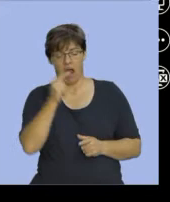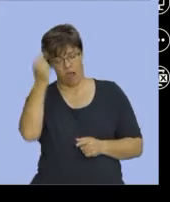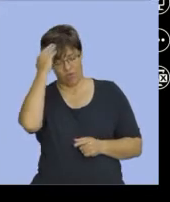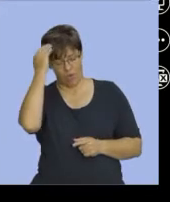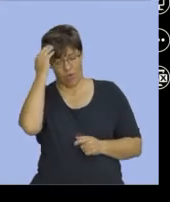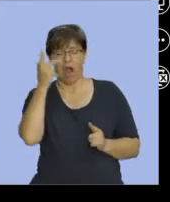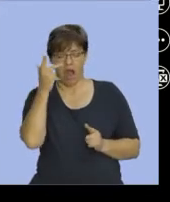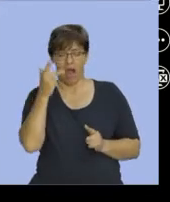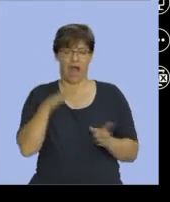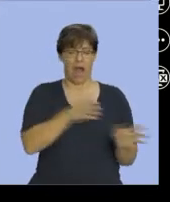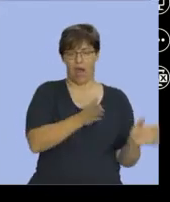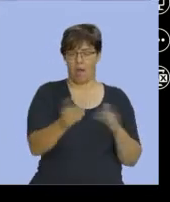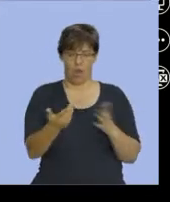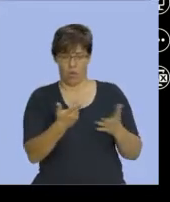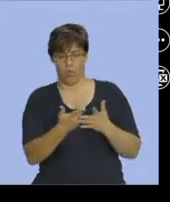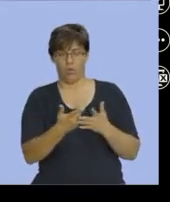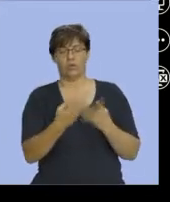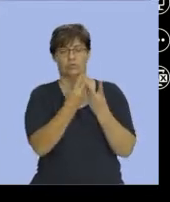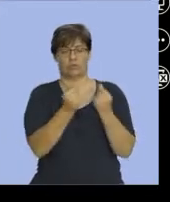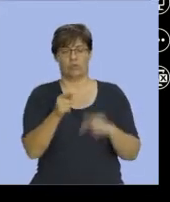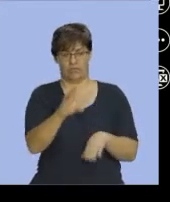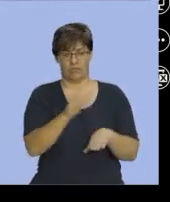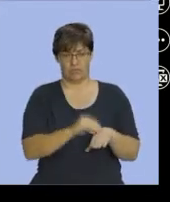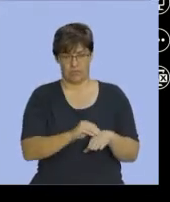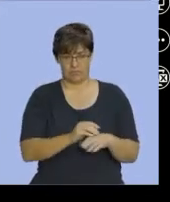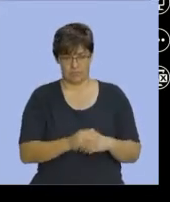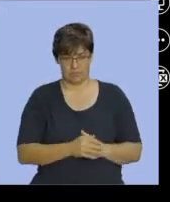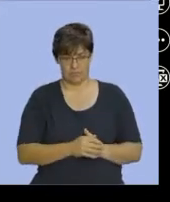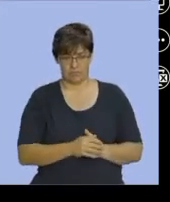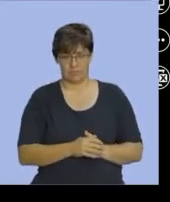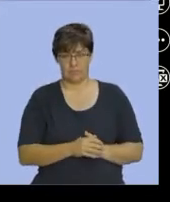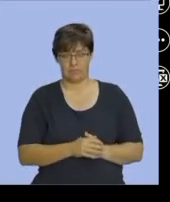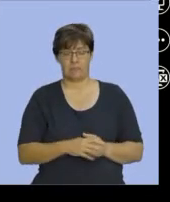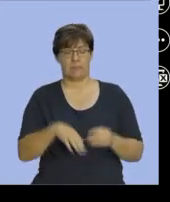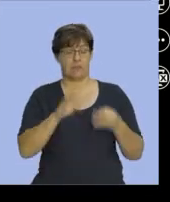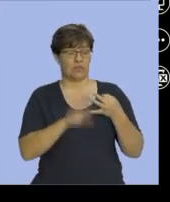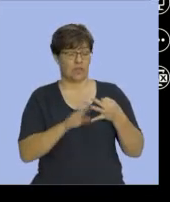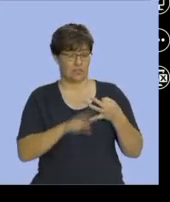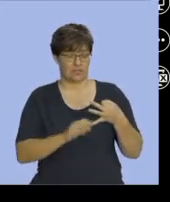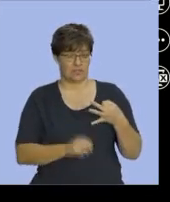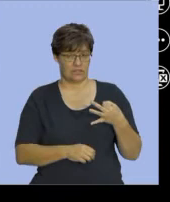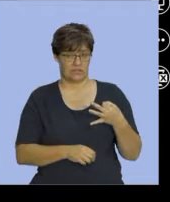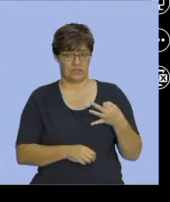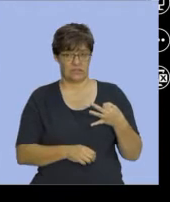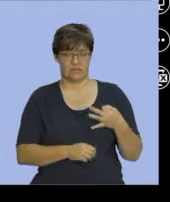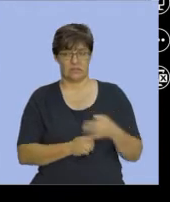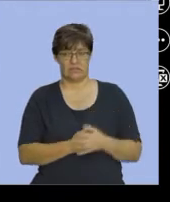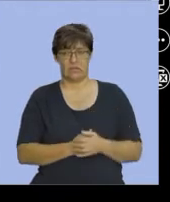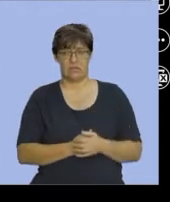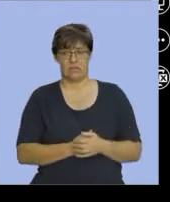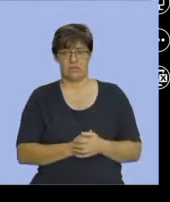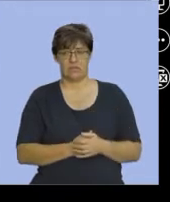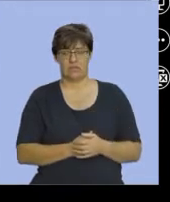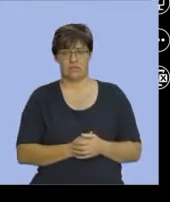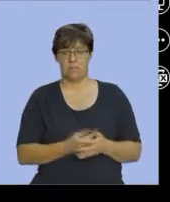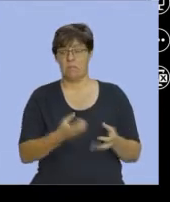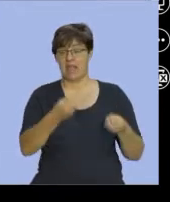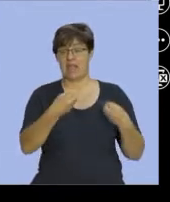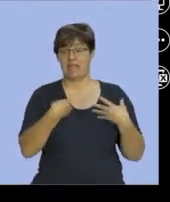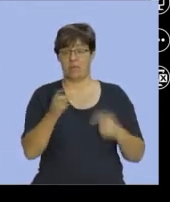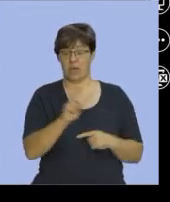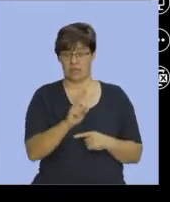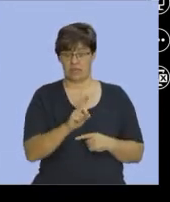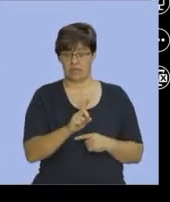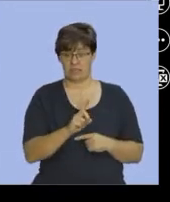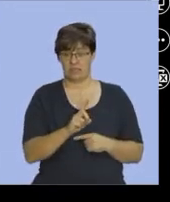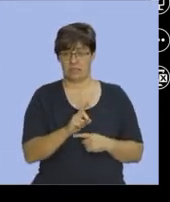to then maneuver your way around trying to solve these things. And then the third one will then be, if